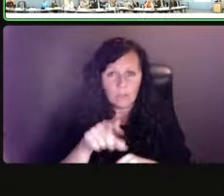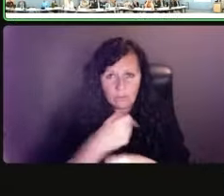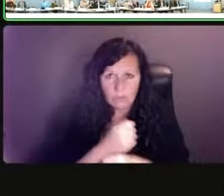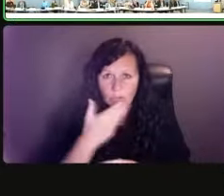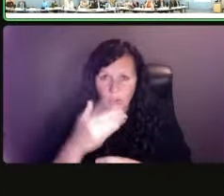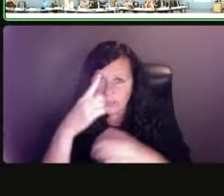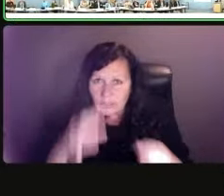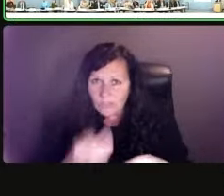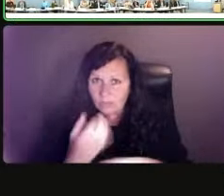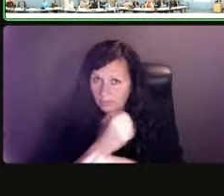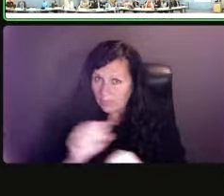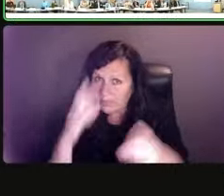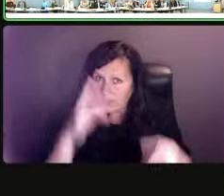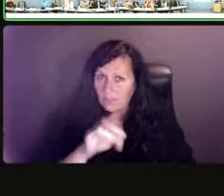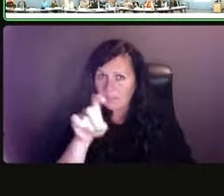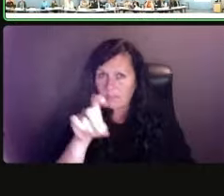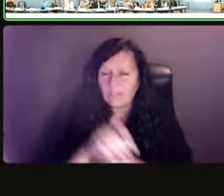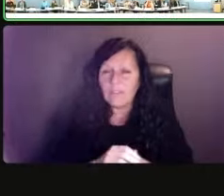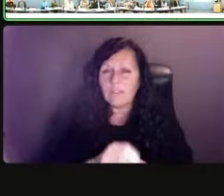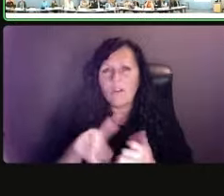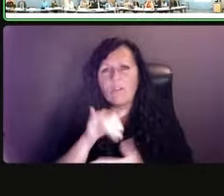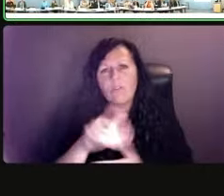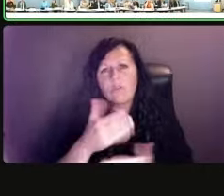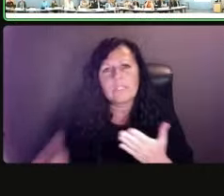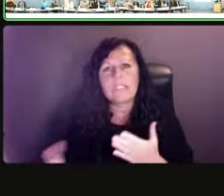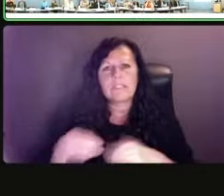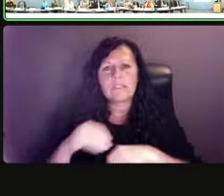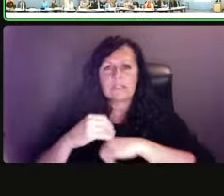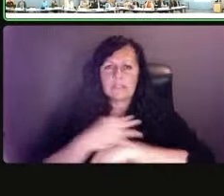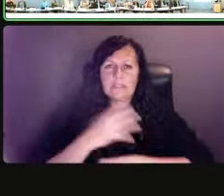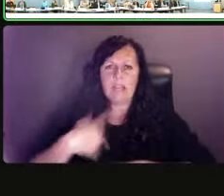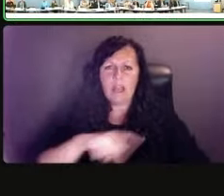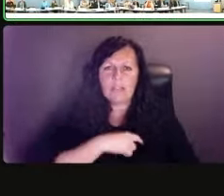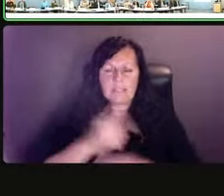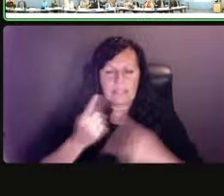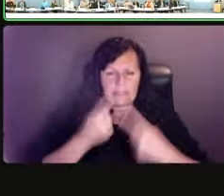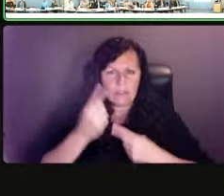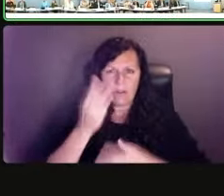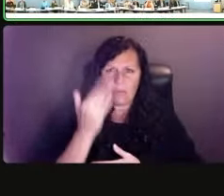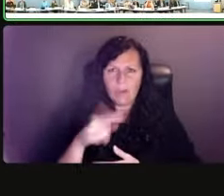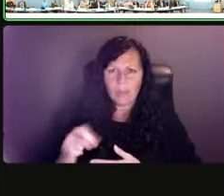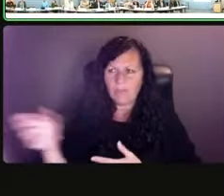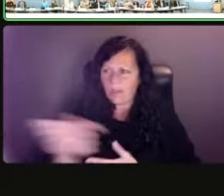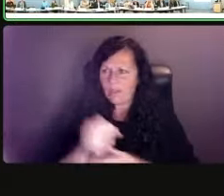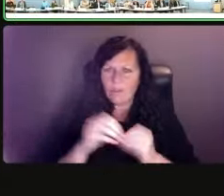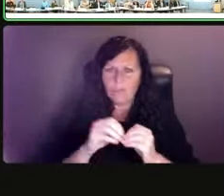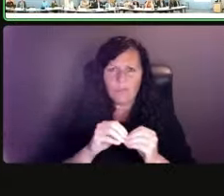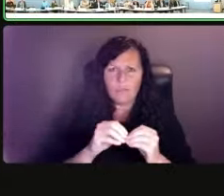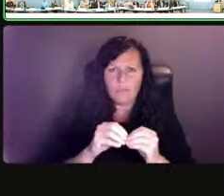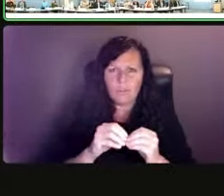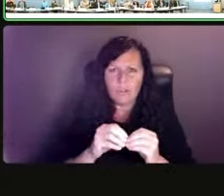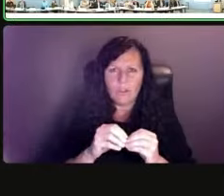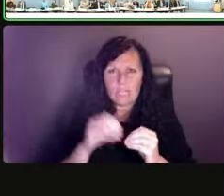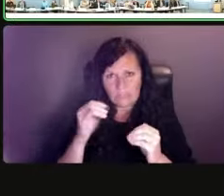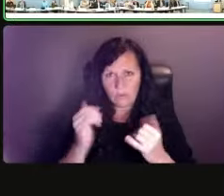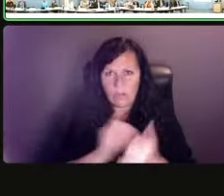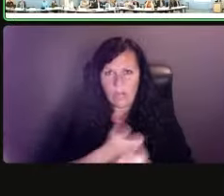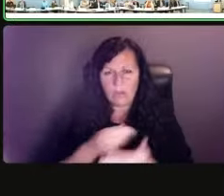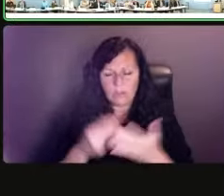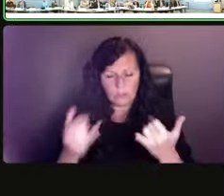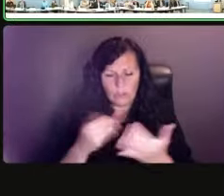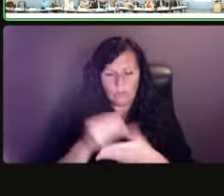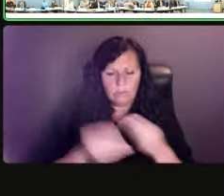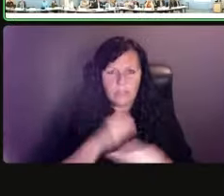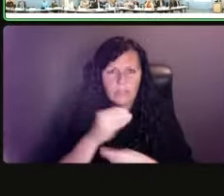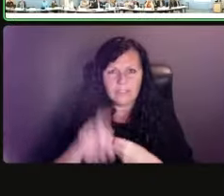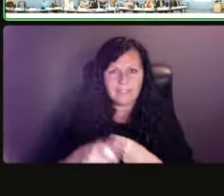So these are all the factors that are playing into why we talked about the need to add staff to the department in the current budget. And unfortunately, now we're having to look